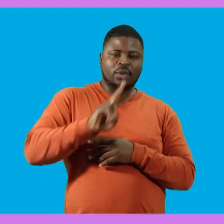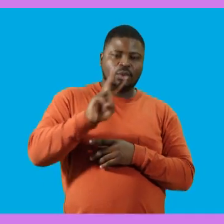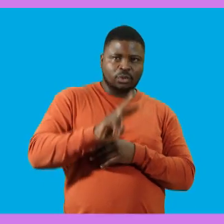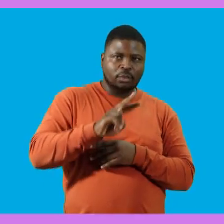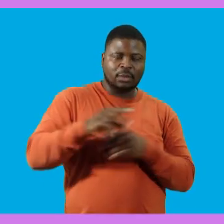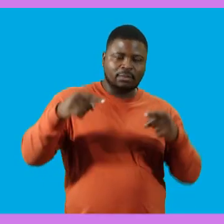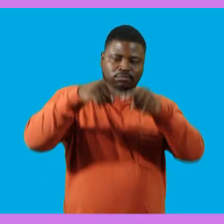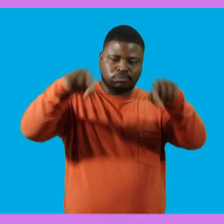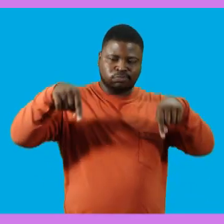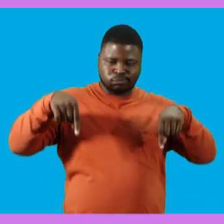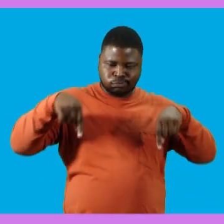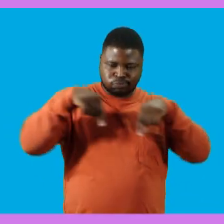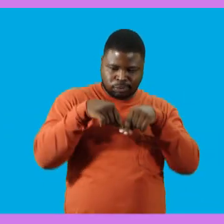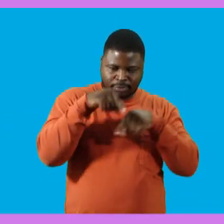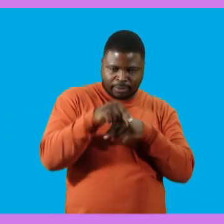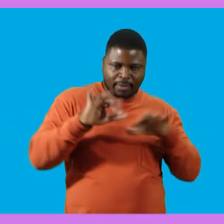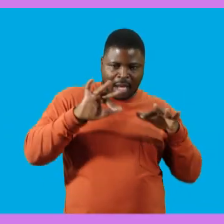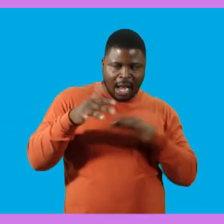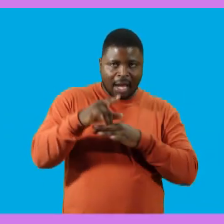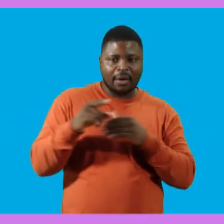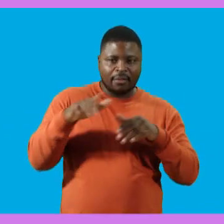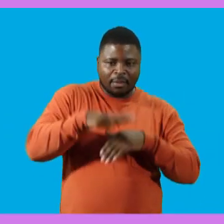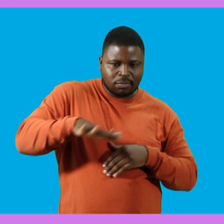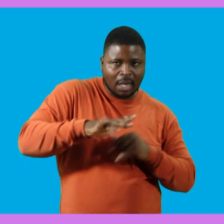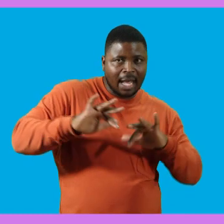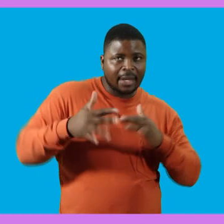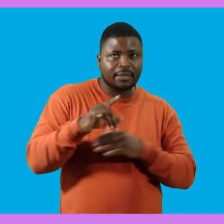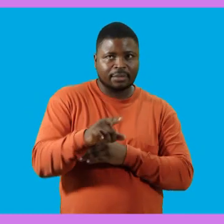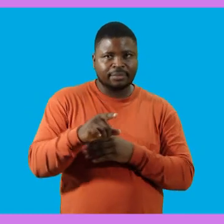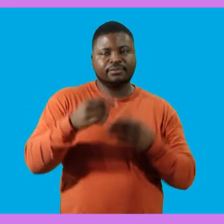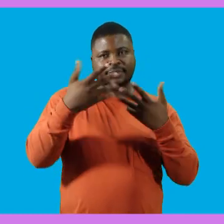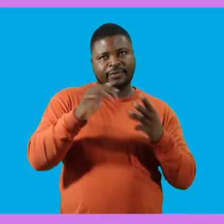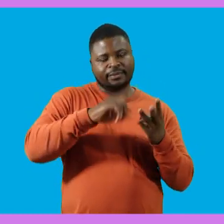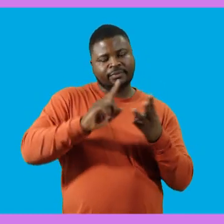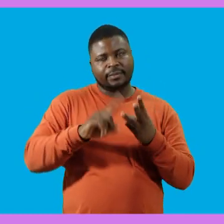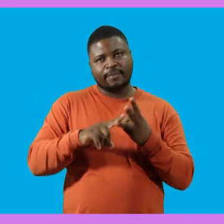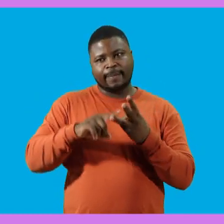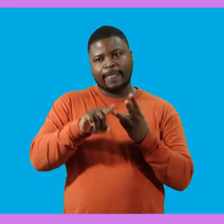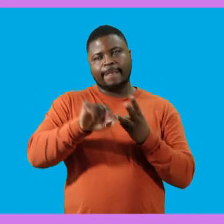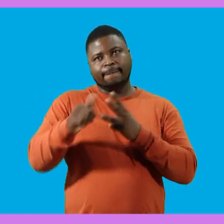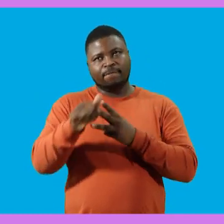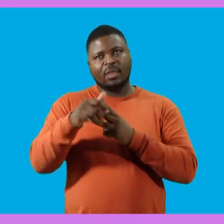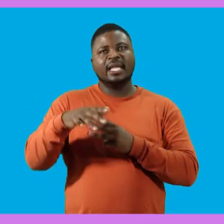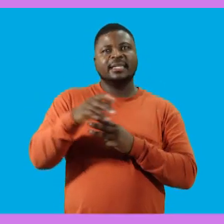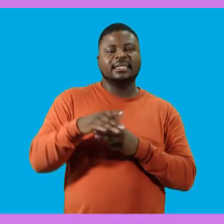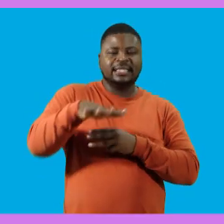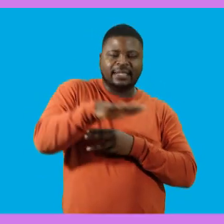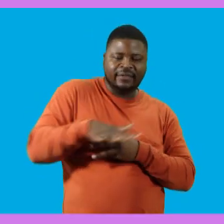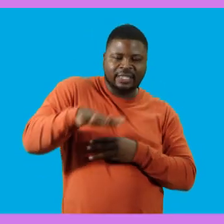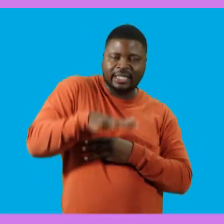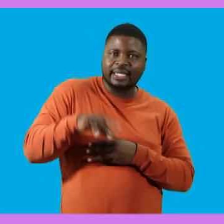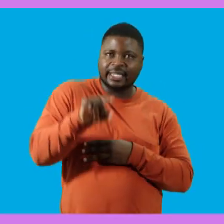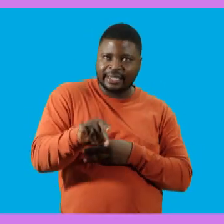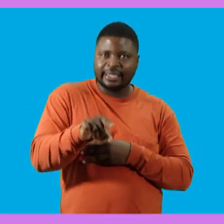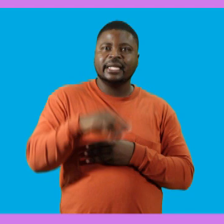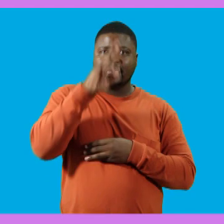of the rectangular prism and the cylinder, and then we looked at the surface area. Remember, volume